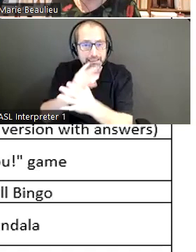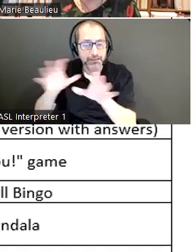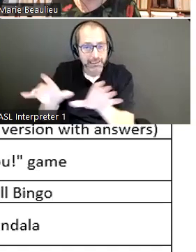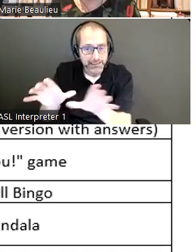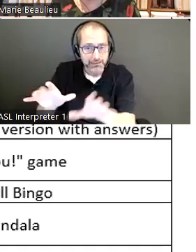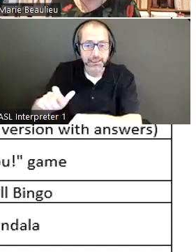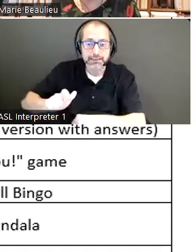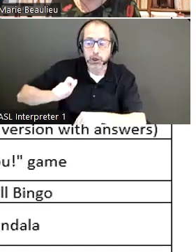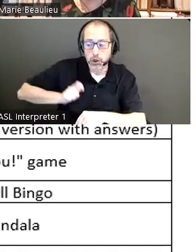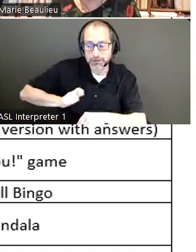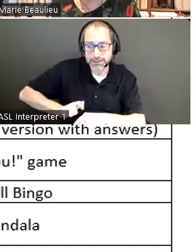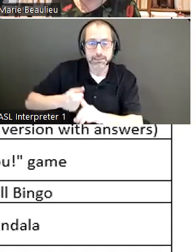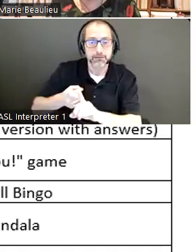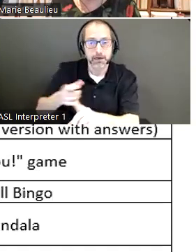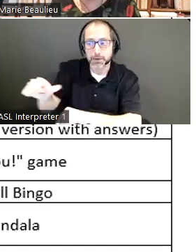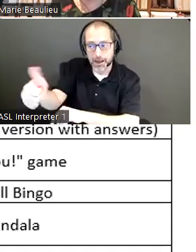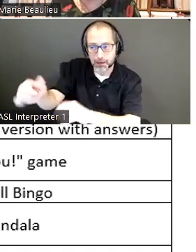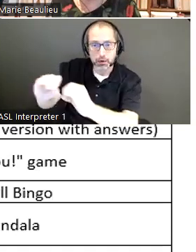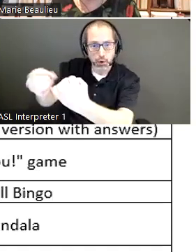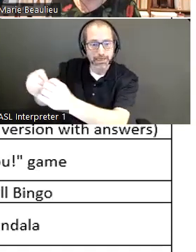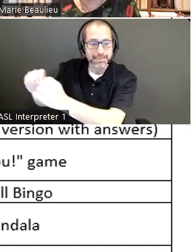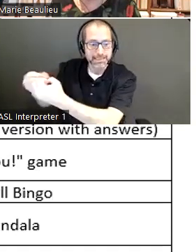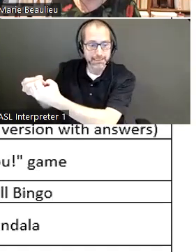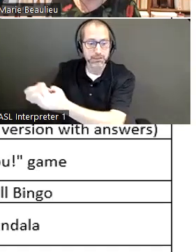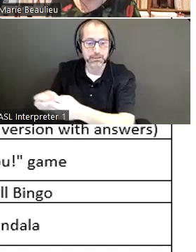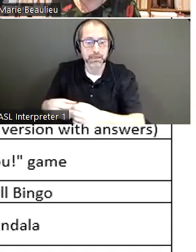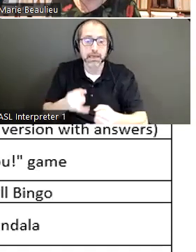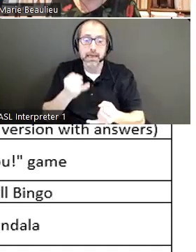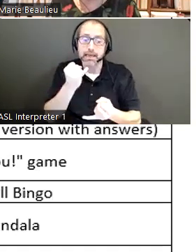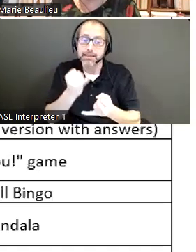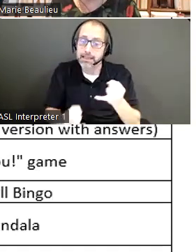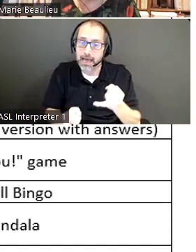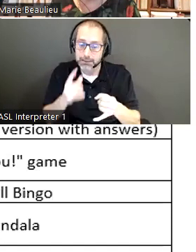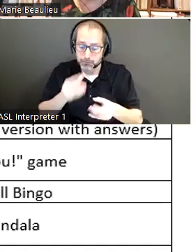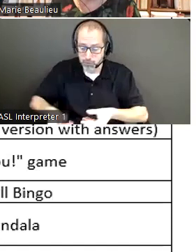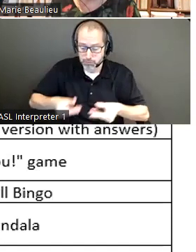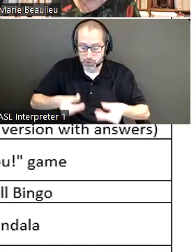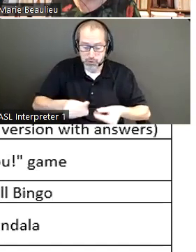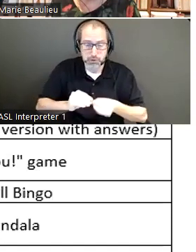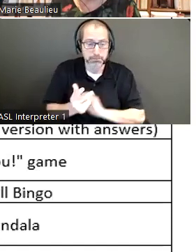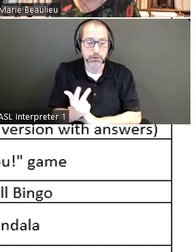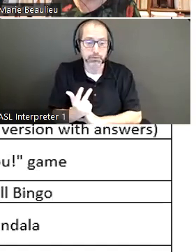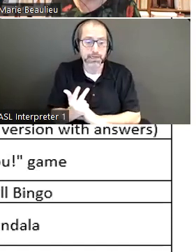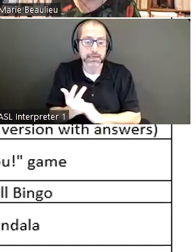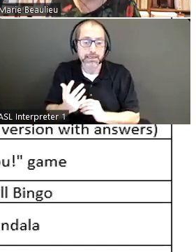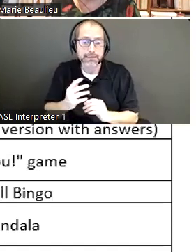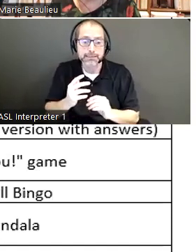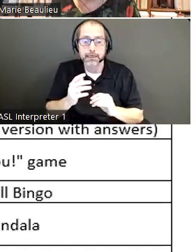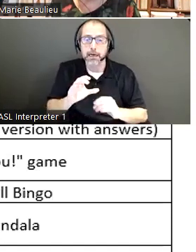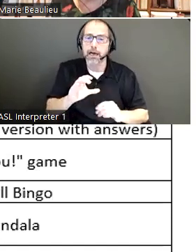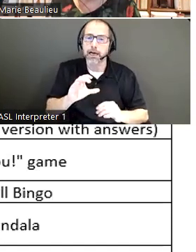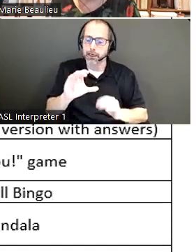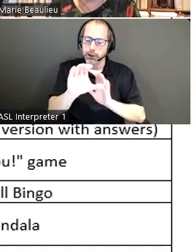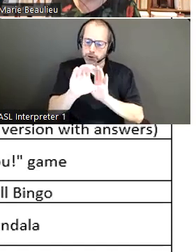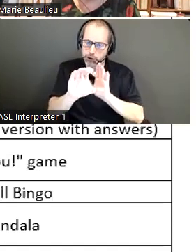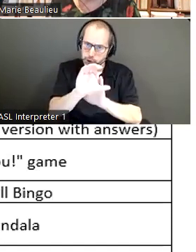other organizations. And the last thing proposed in this module is the co-creation of a Goodwill Charter. So this is